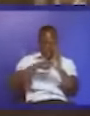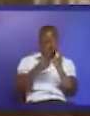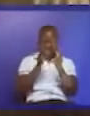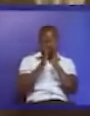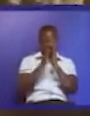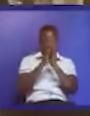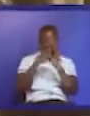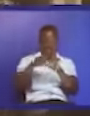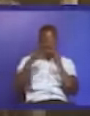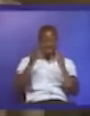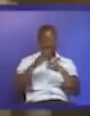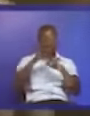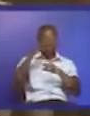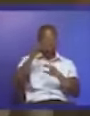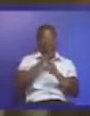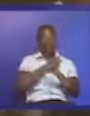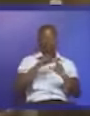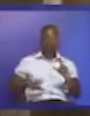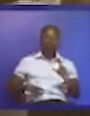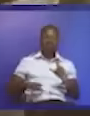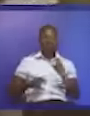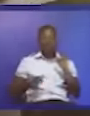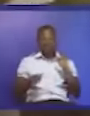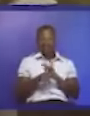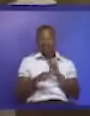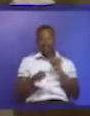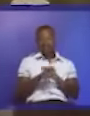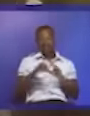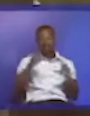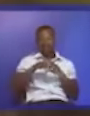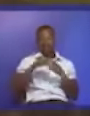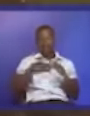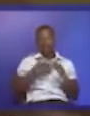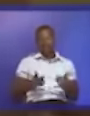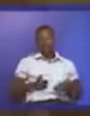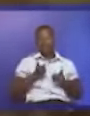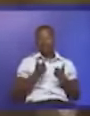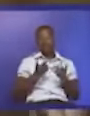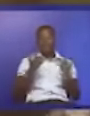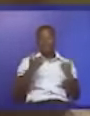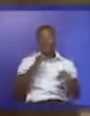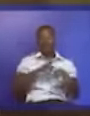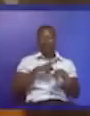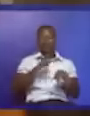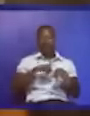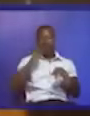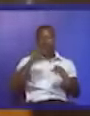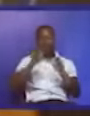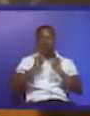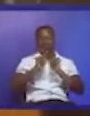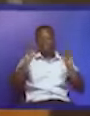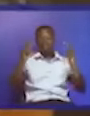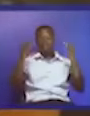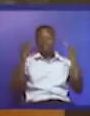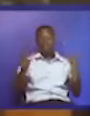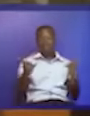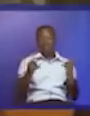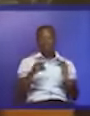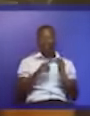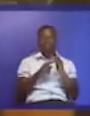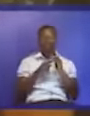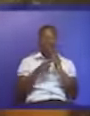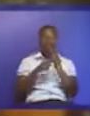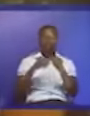The glory of the Lord hidden in my life. It's time for it to be revealed in Ghana to